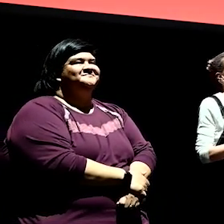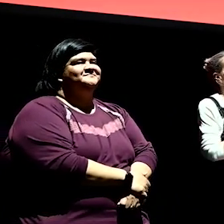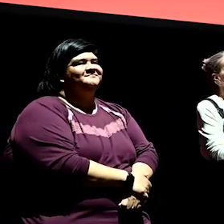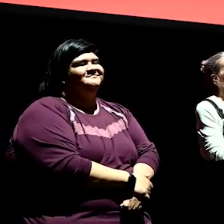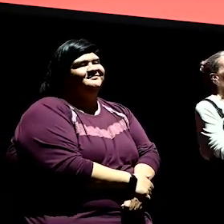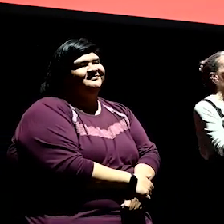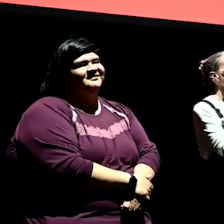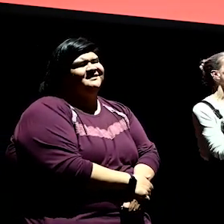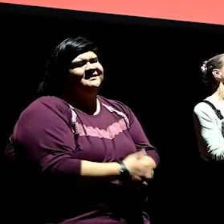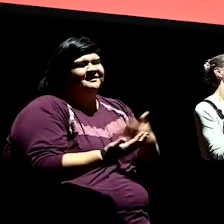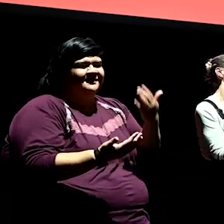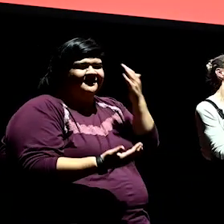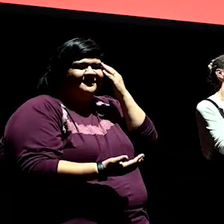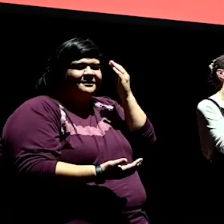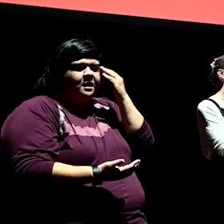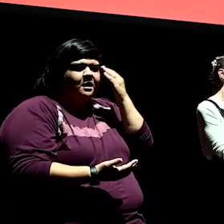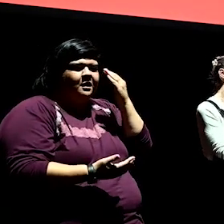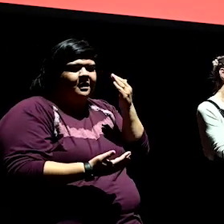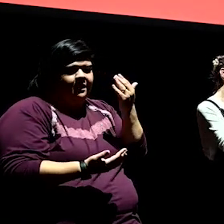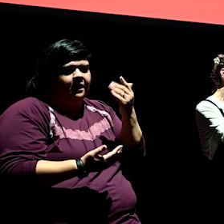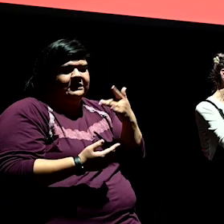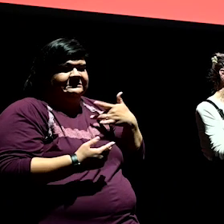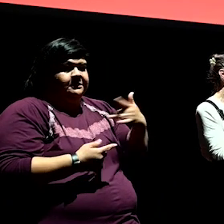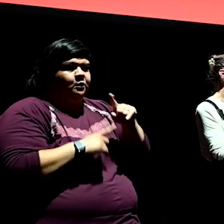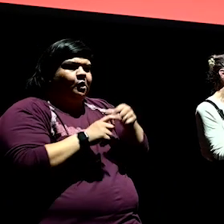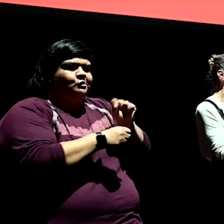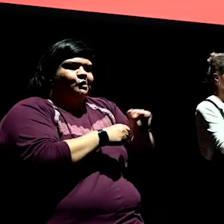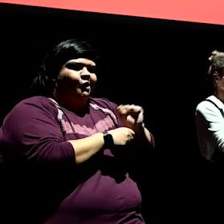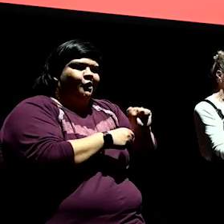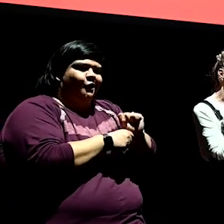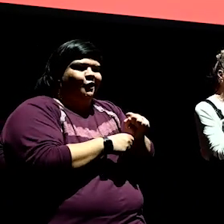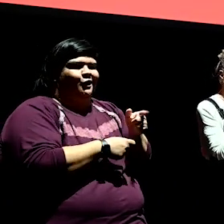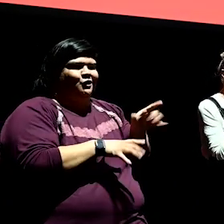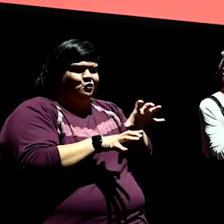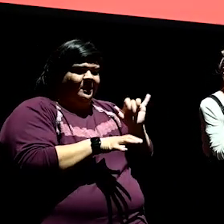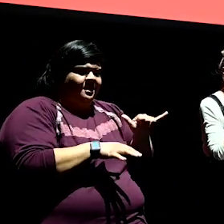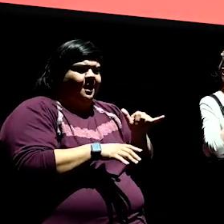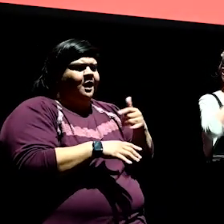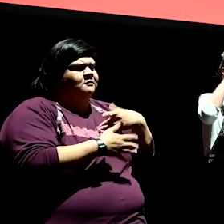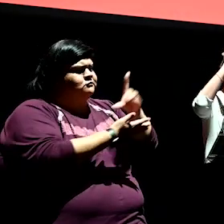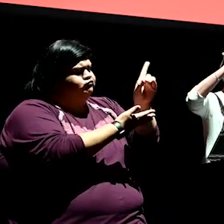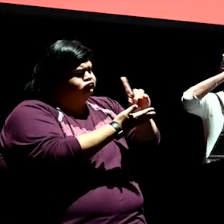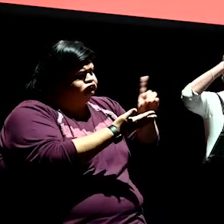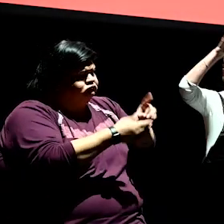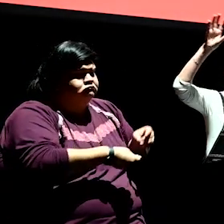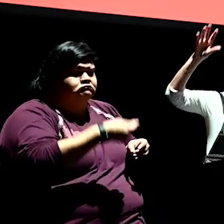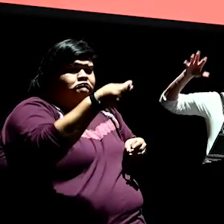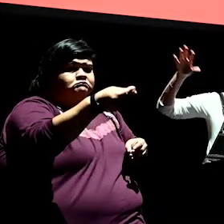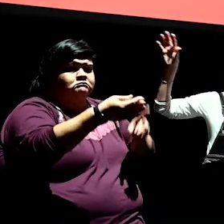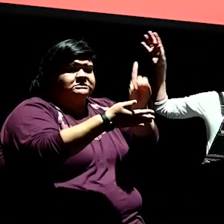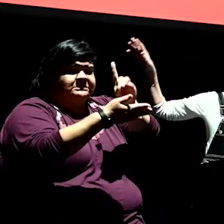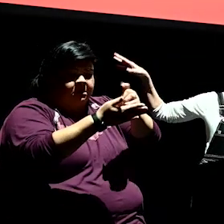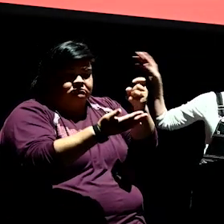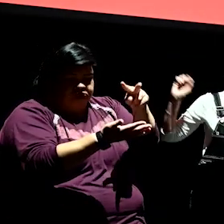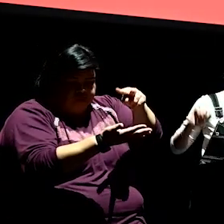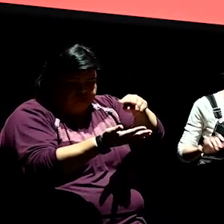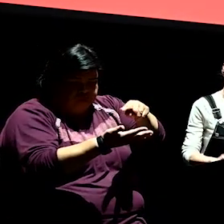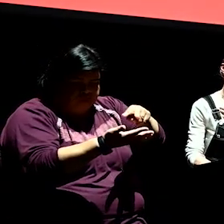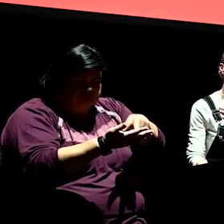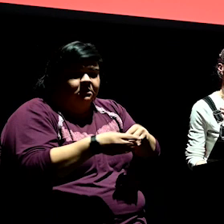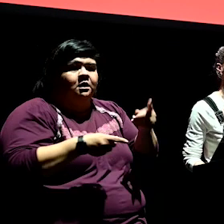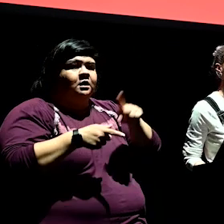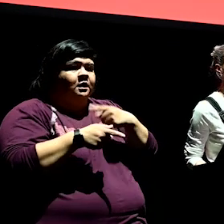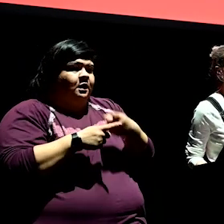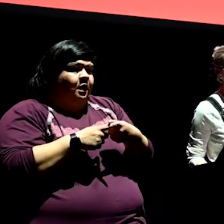you know, I mean, when you do these things, you do the design group looks at it, and then it goes to all the people who